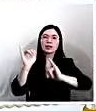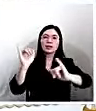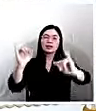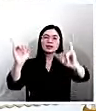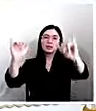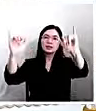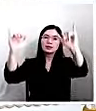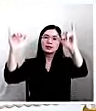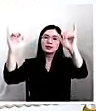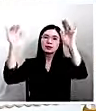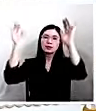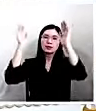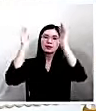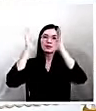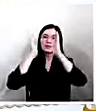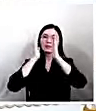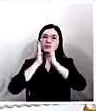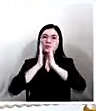ever.